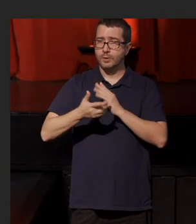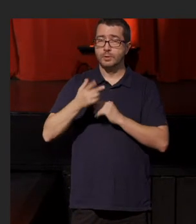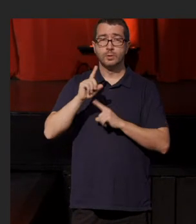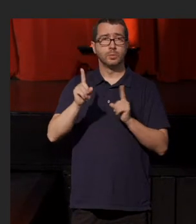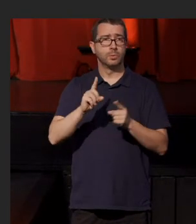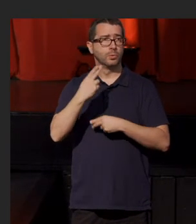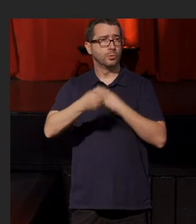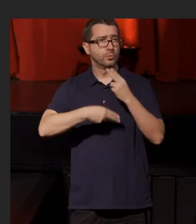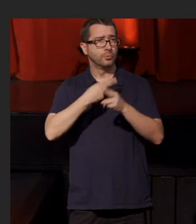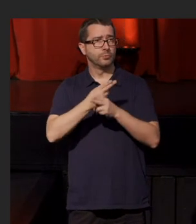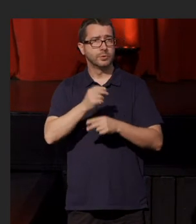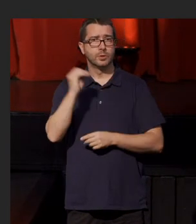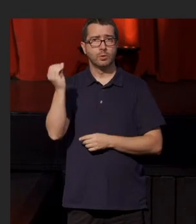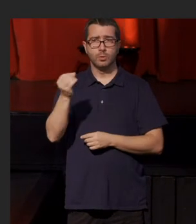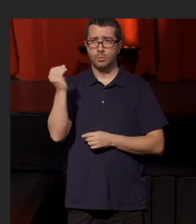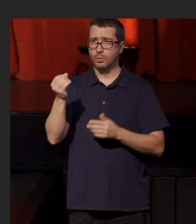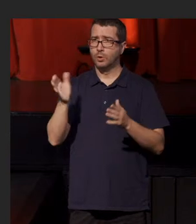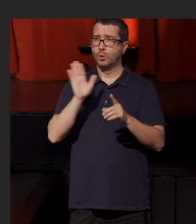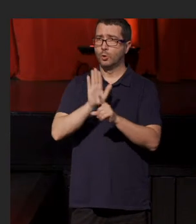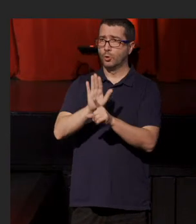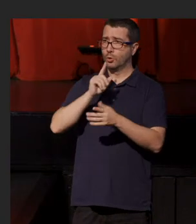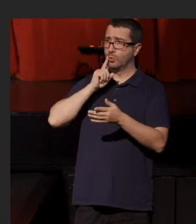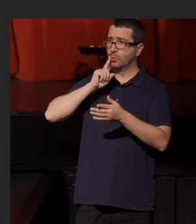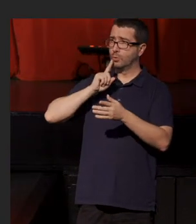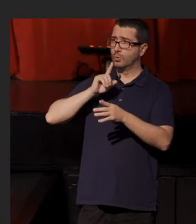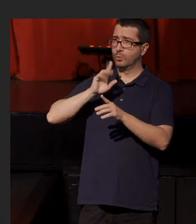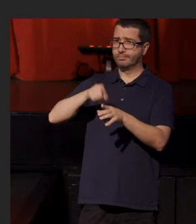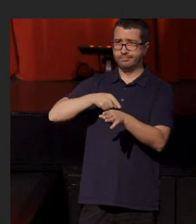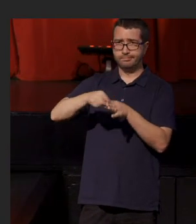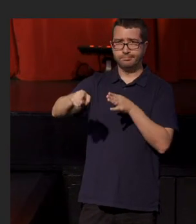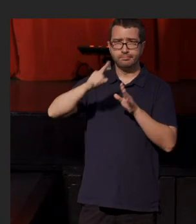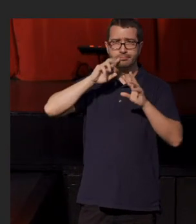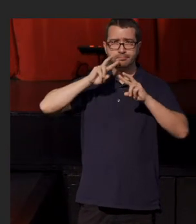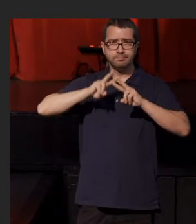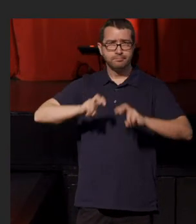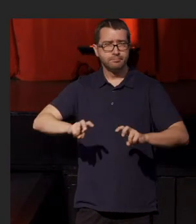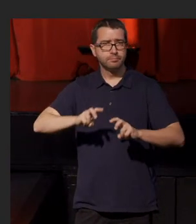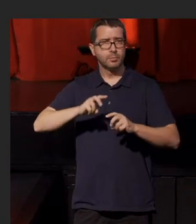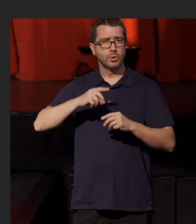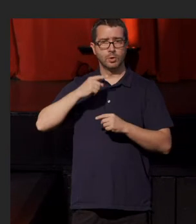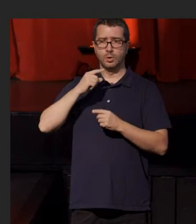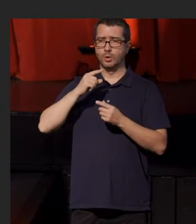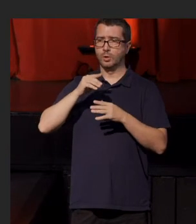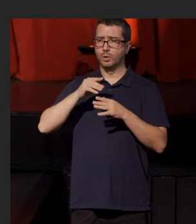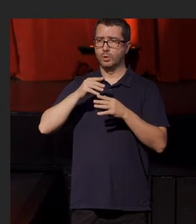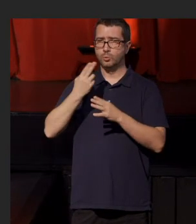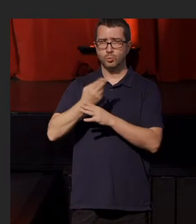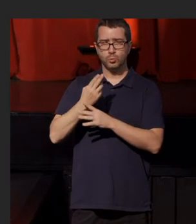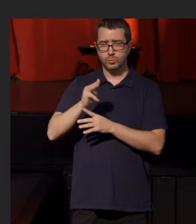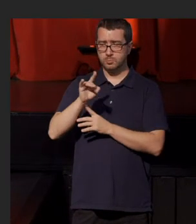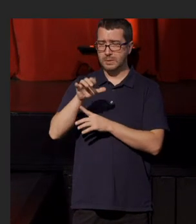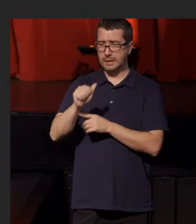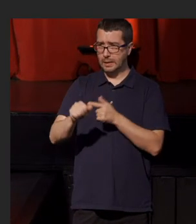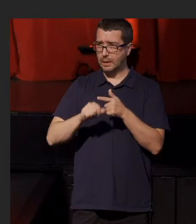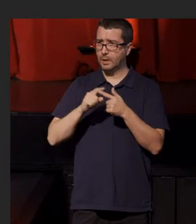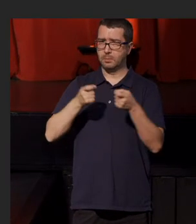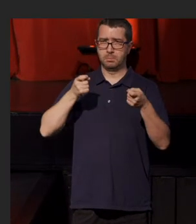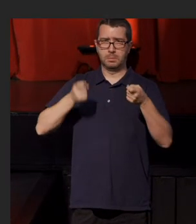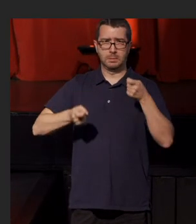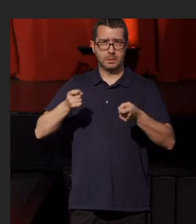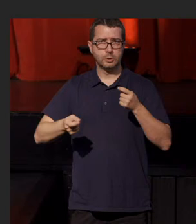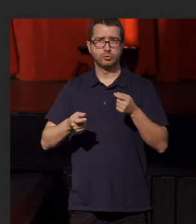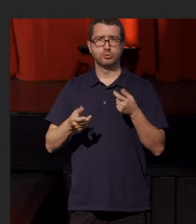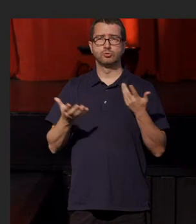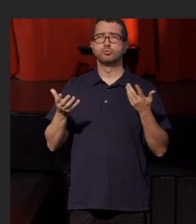Ottawa. Her work looks at the political uses of digital media, including media manipulation, citizen engagement,